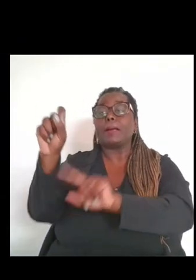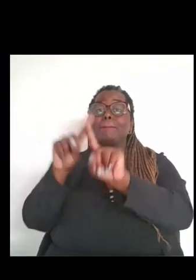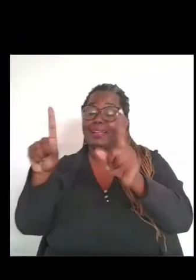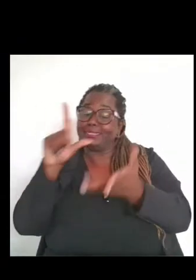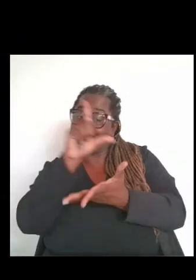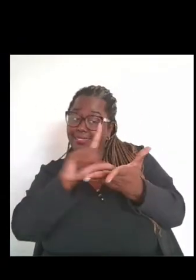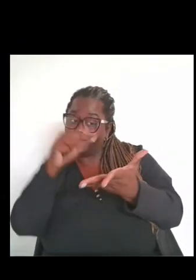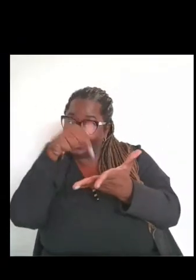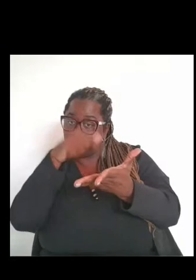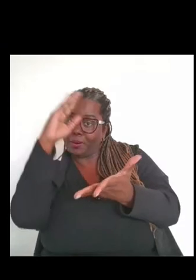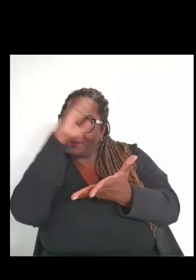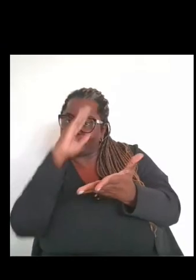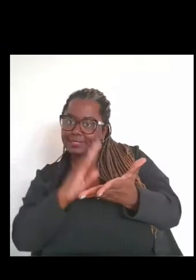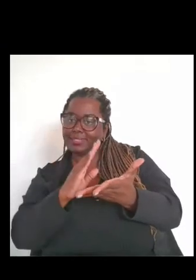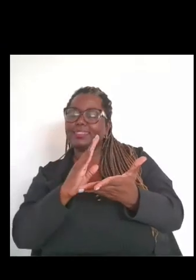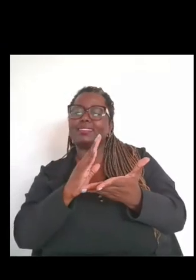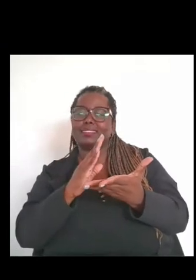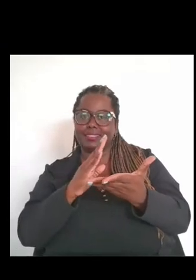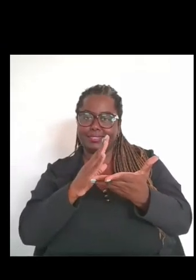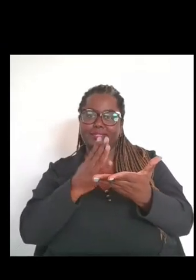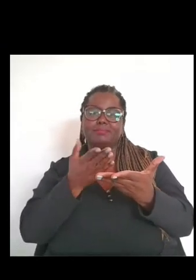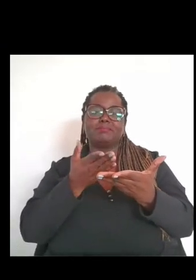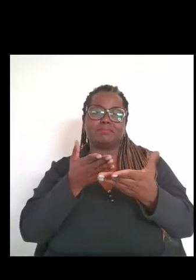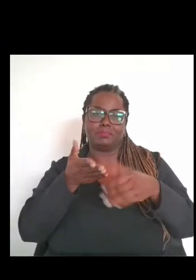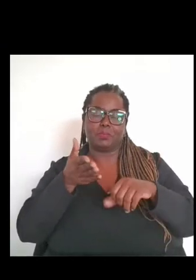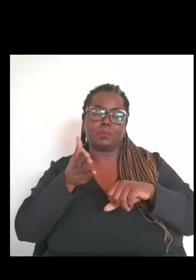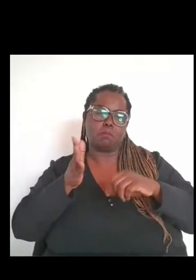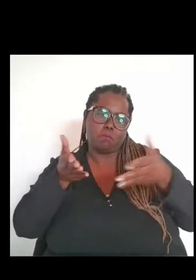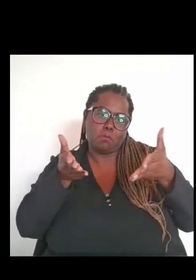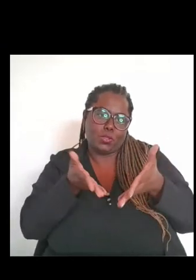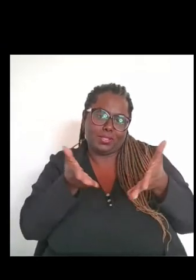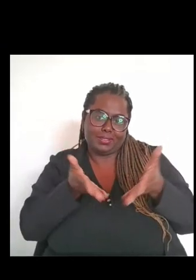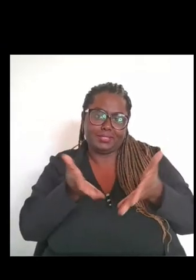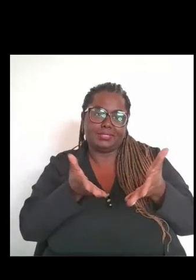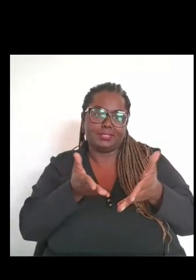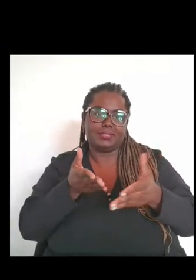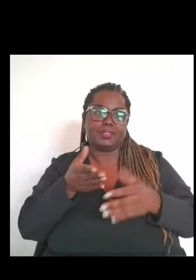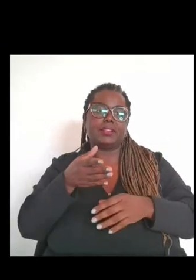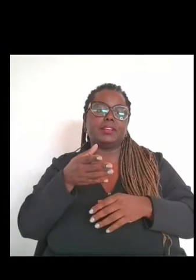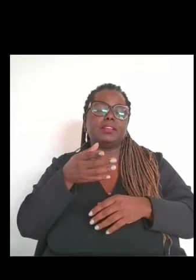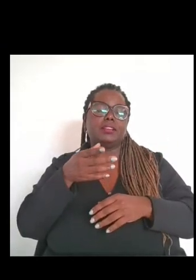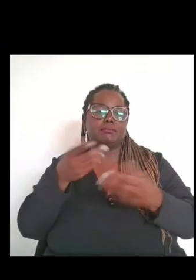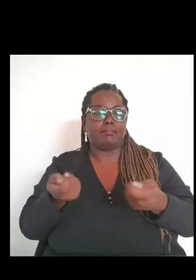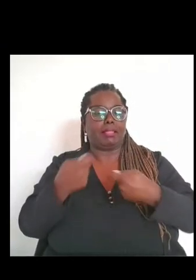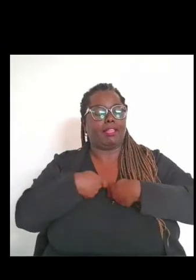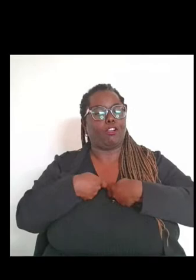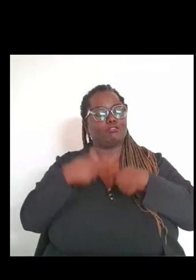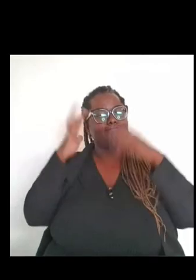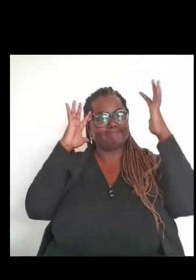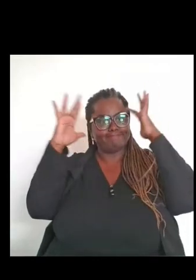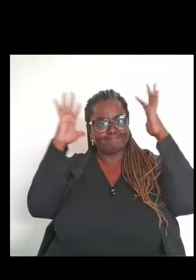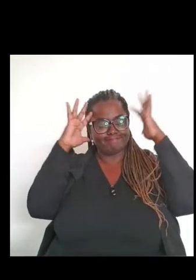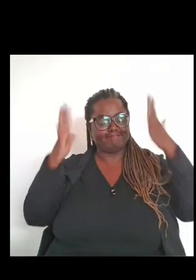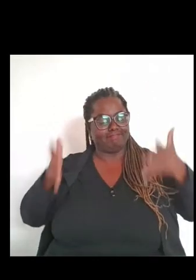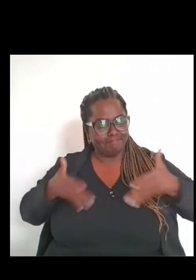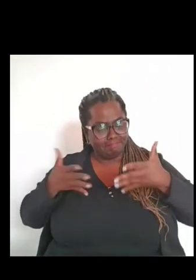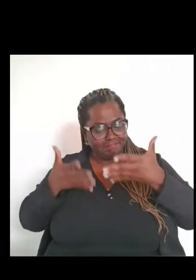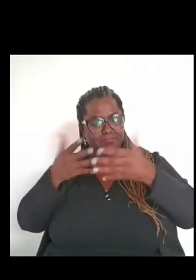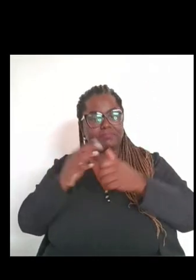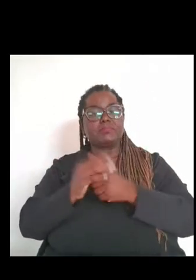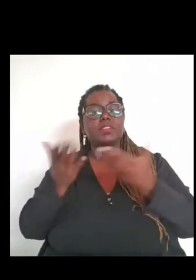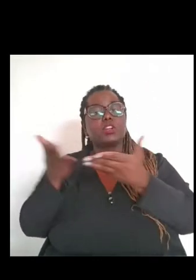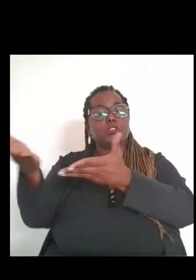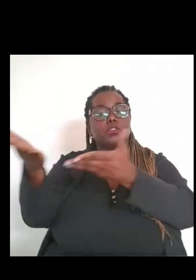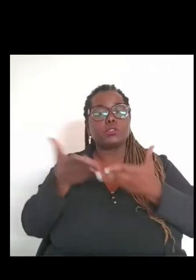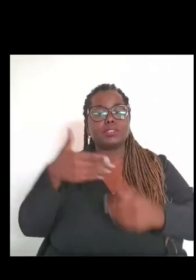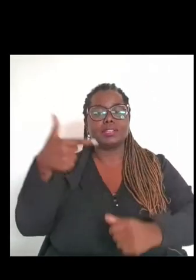homosexuality in architecture but in modernist literature in Brazil so that's inspiring to me